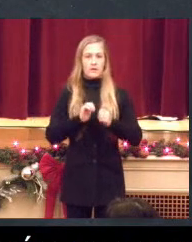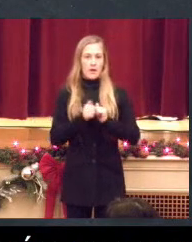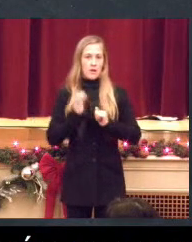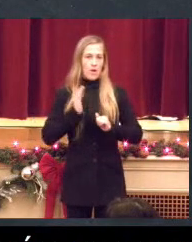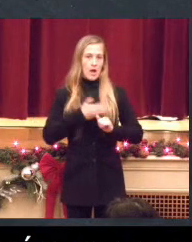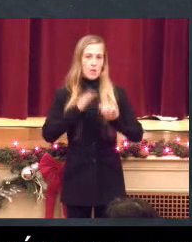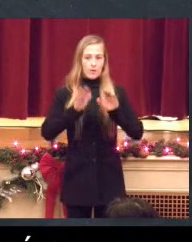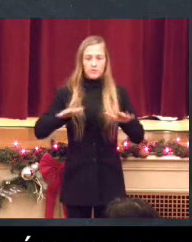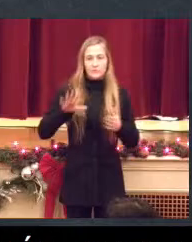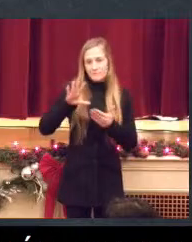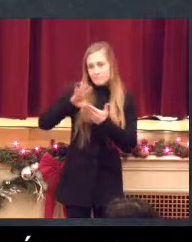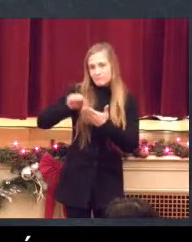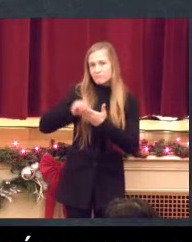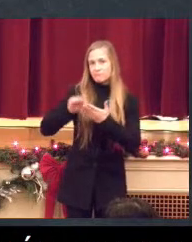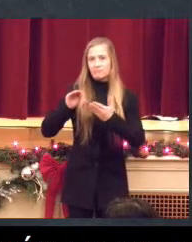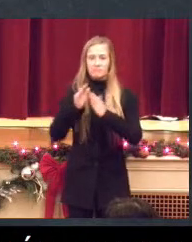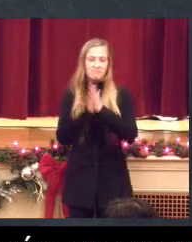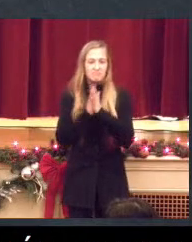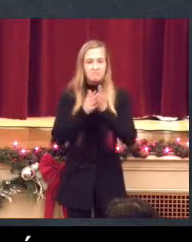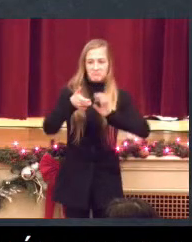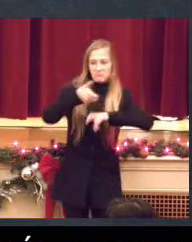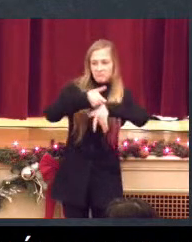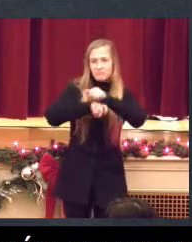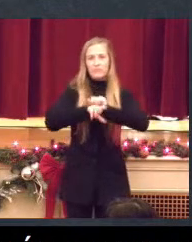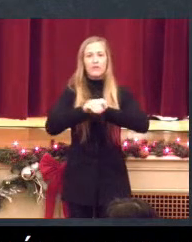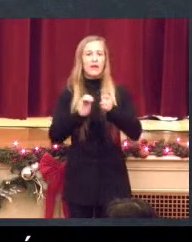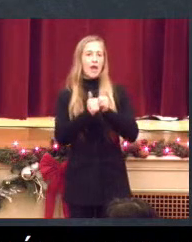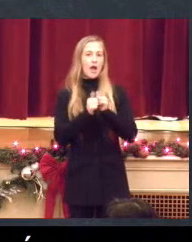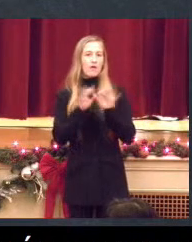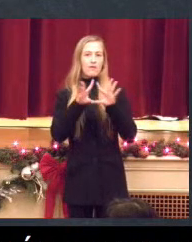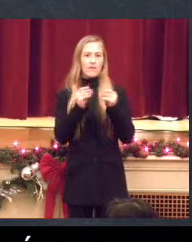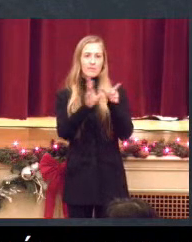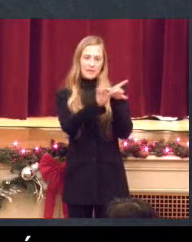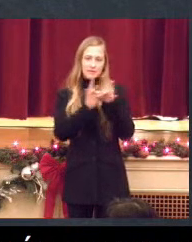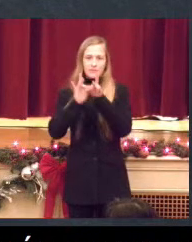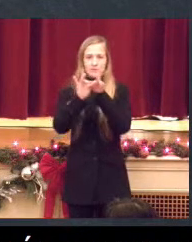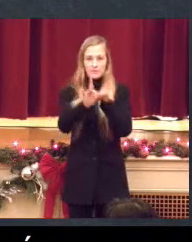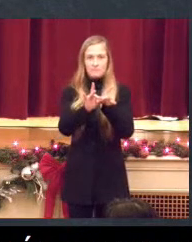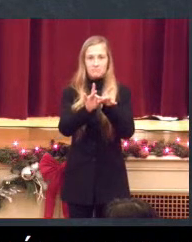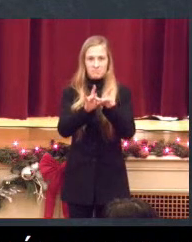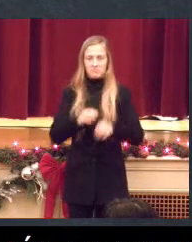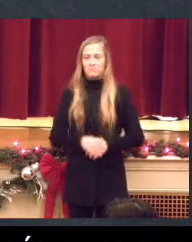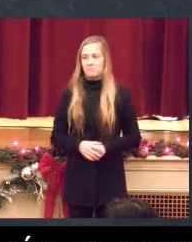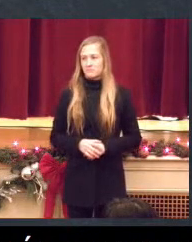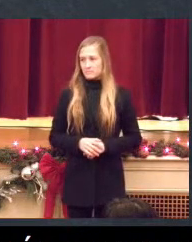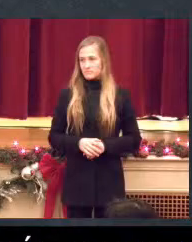children learn and how the families stay connected when they're so transit.